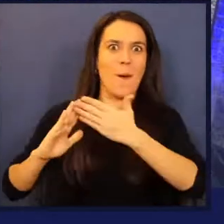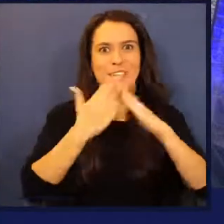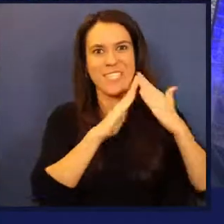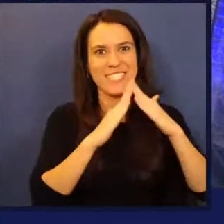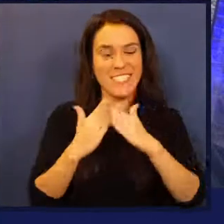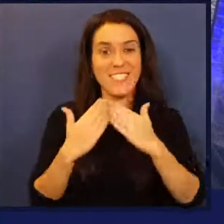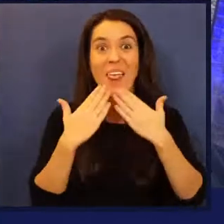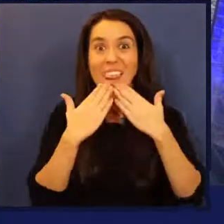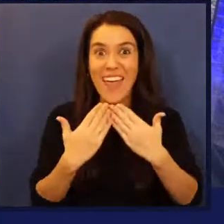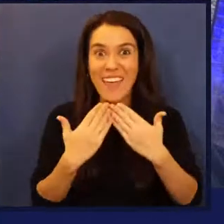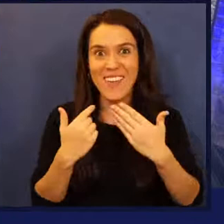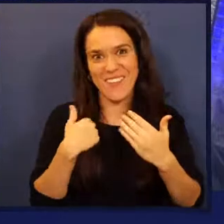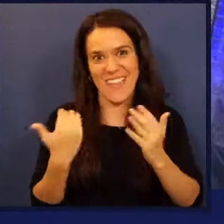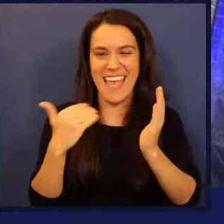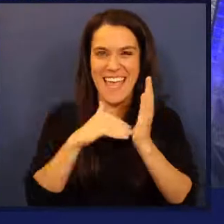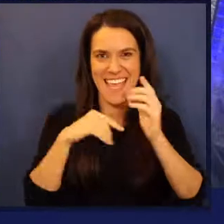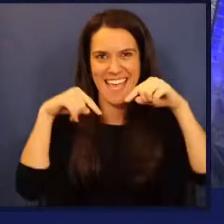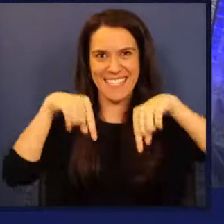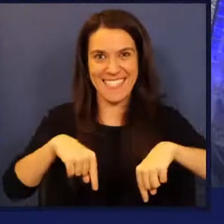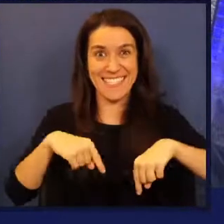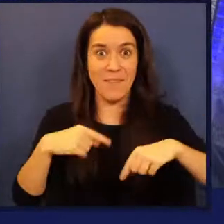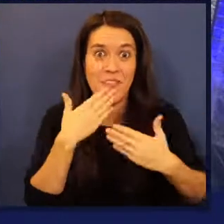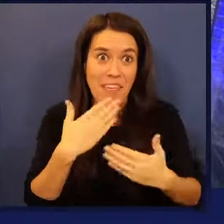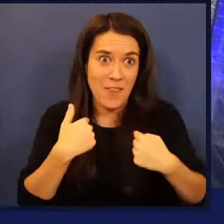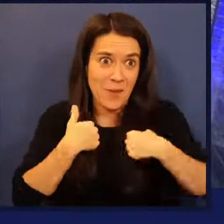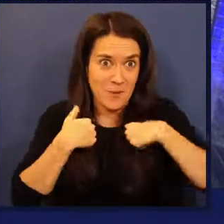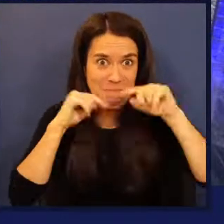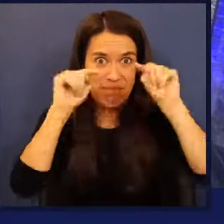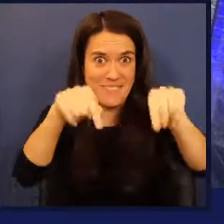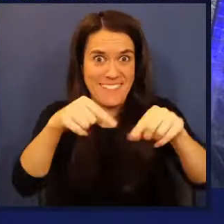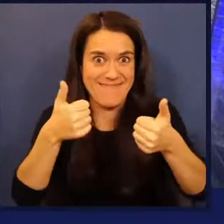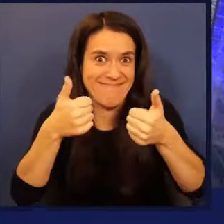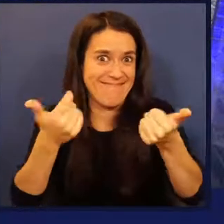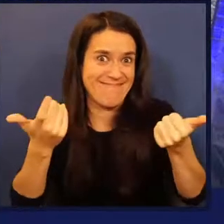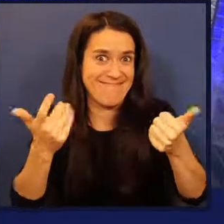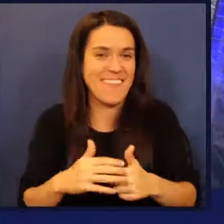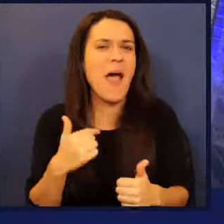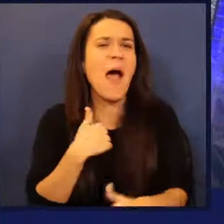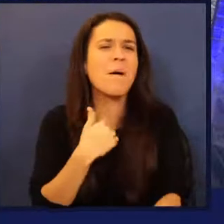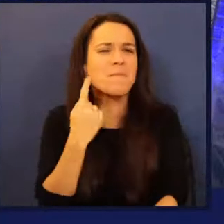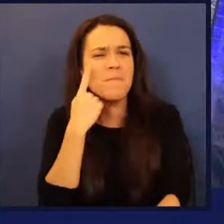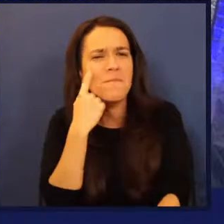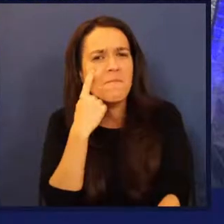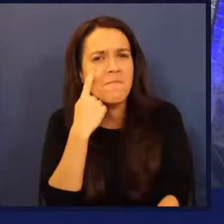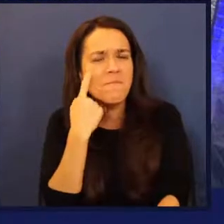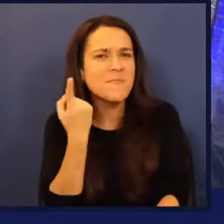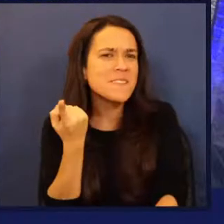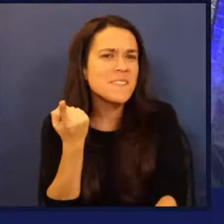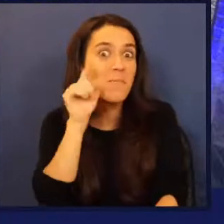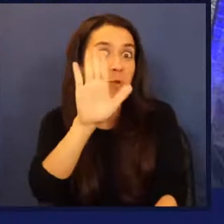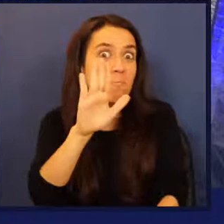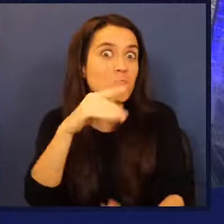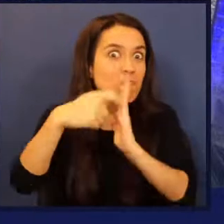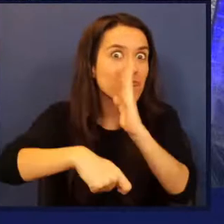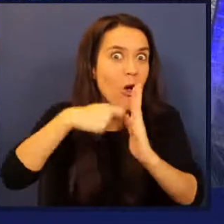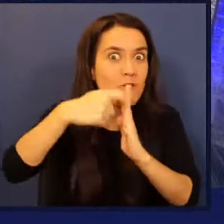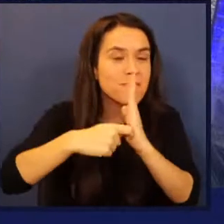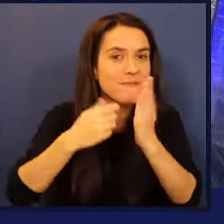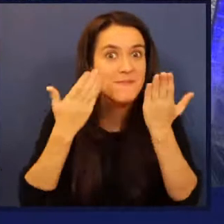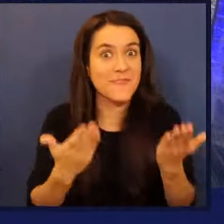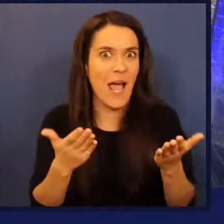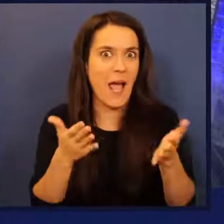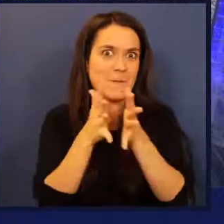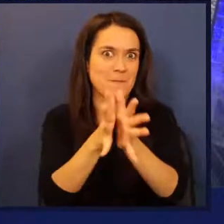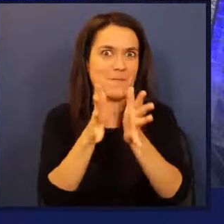again. Well, thank you for having me. I'm really curious about the project that you're going to talk to us